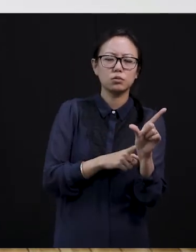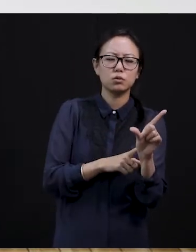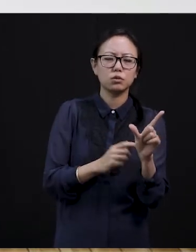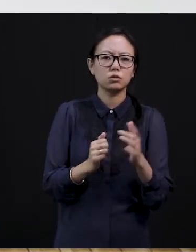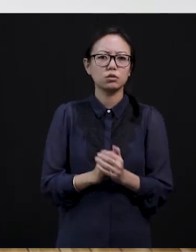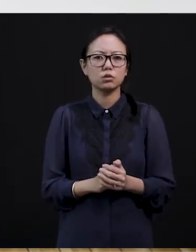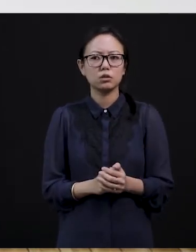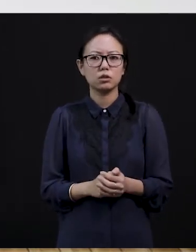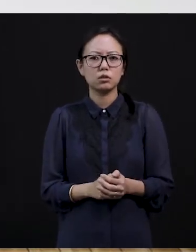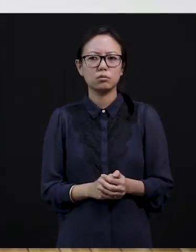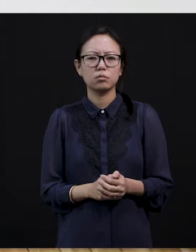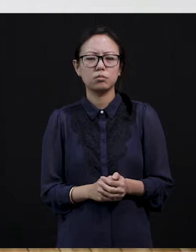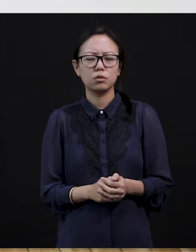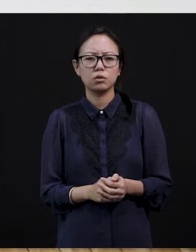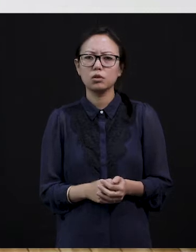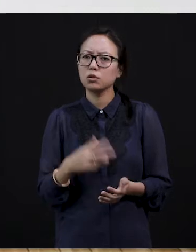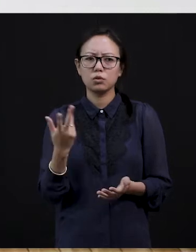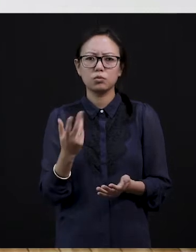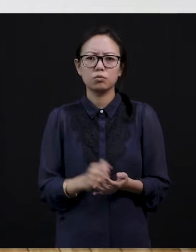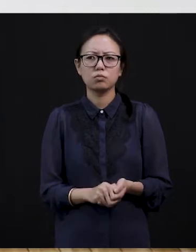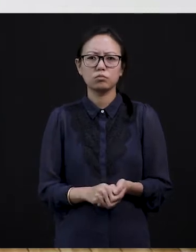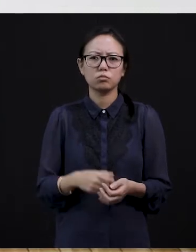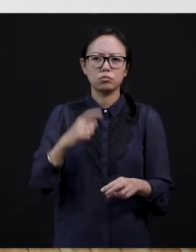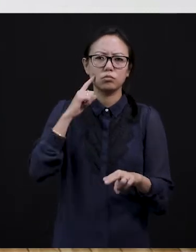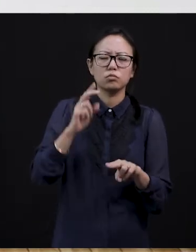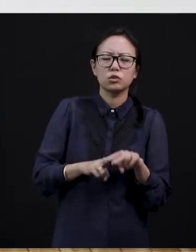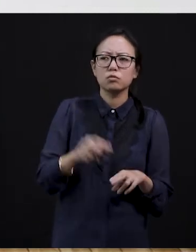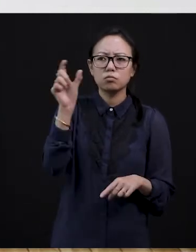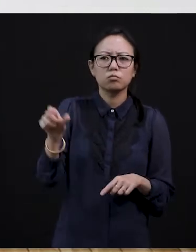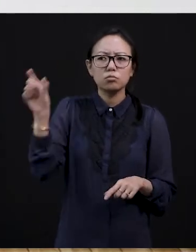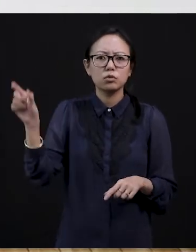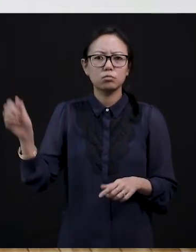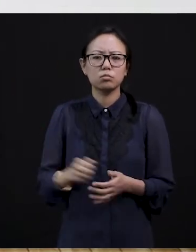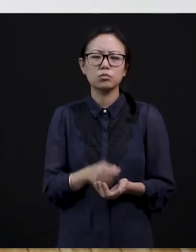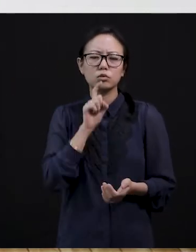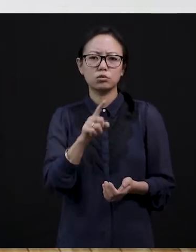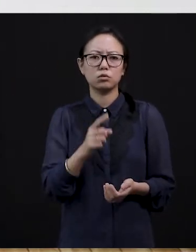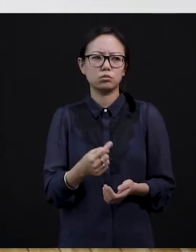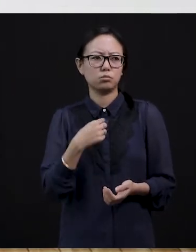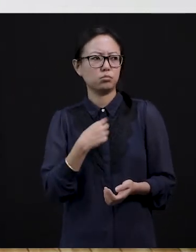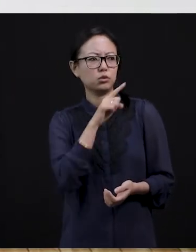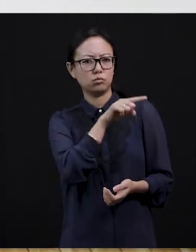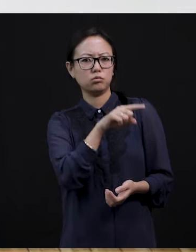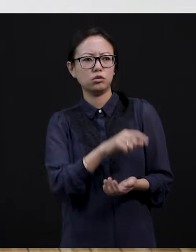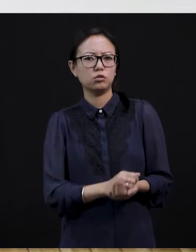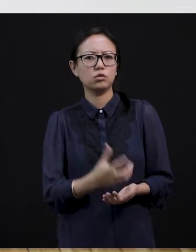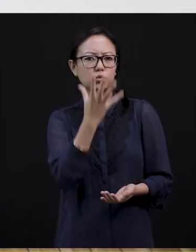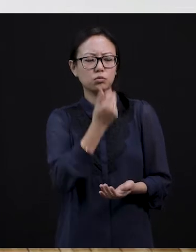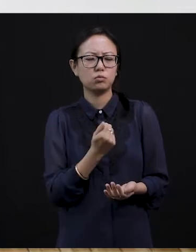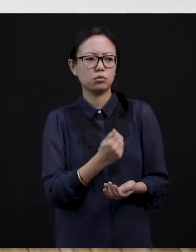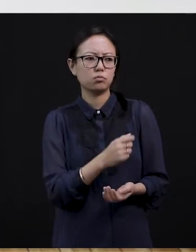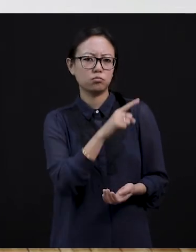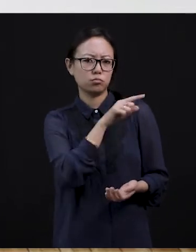means if the people say that this is the person I want as my MLA or as my MP, this is the person I will get. If